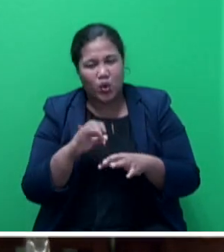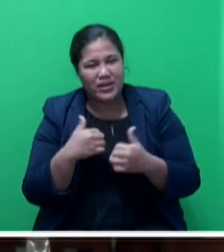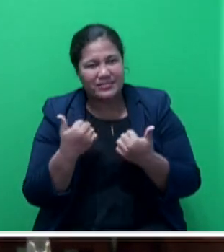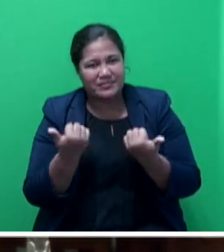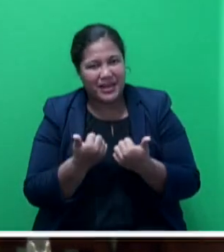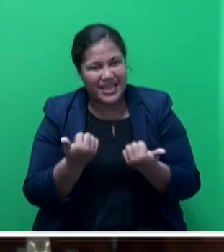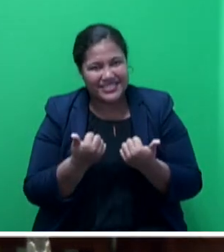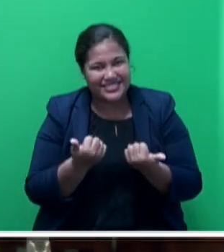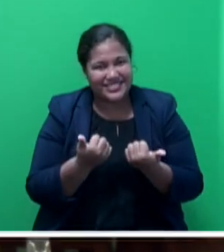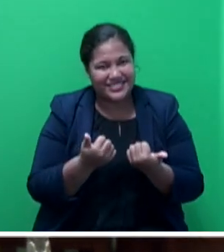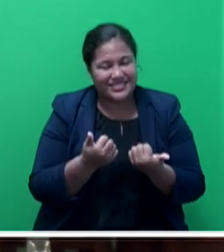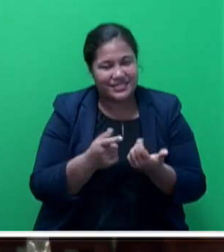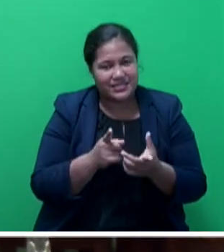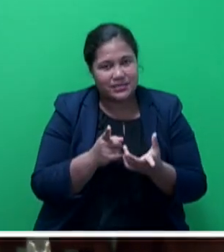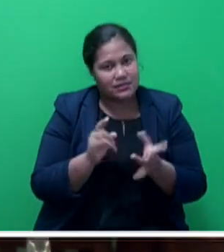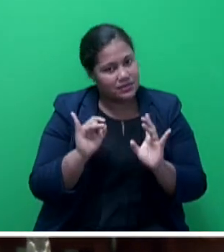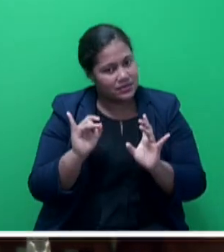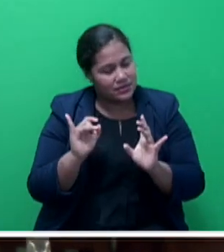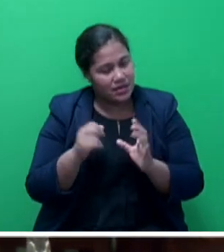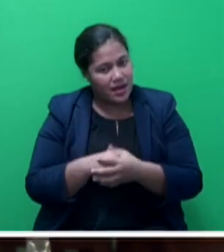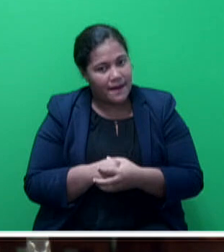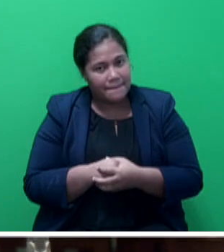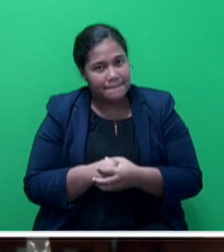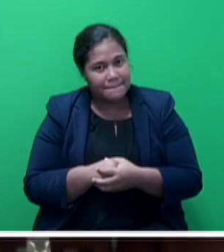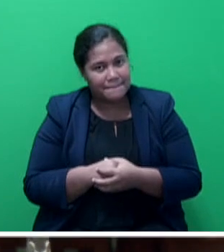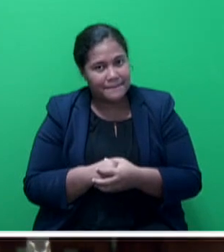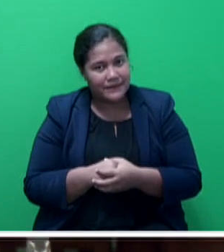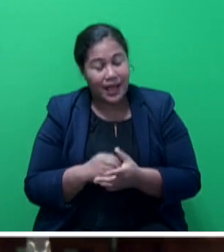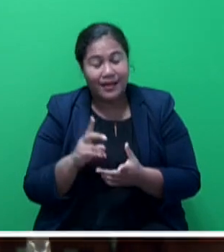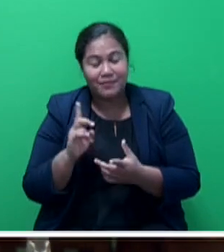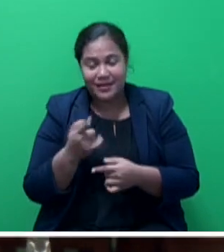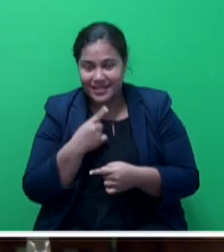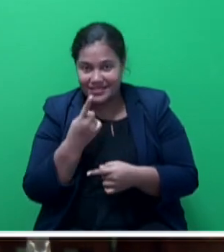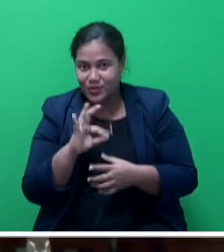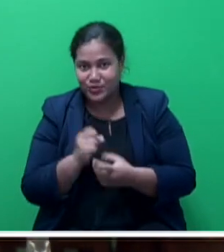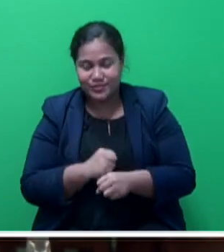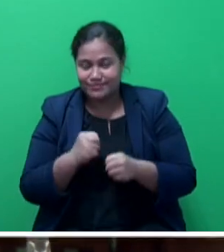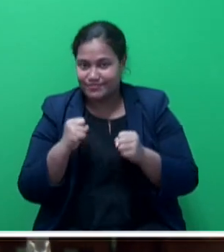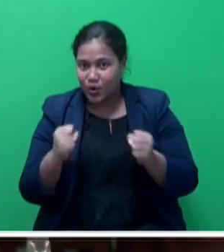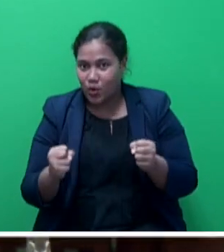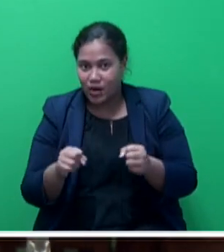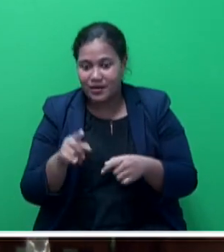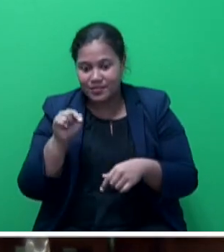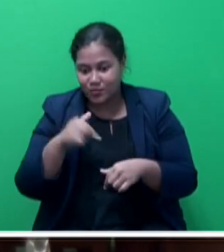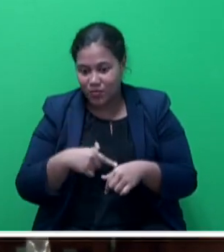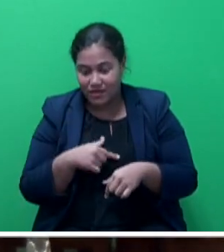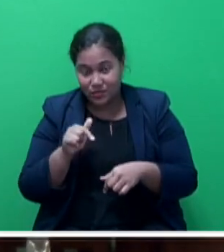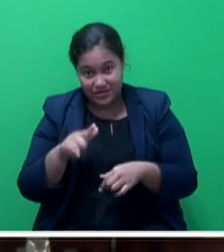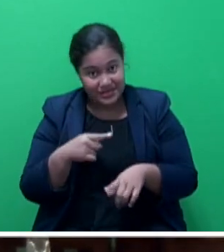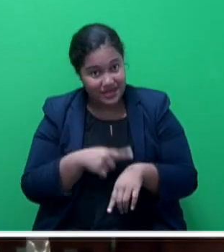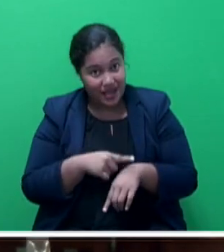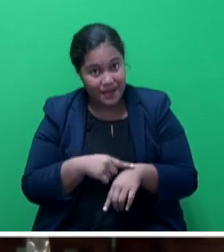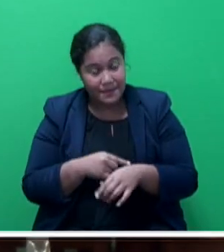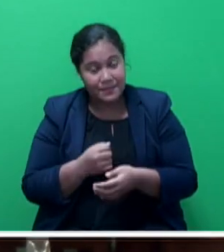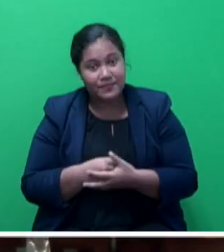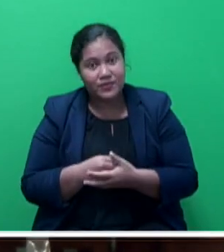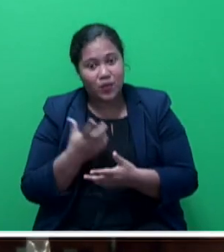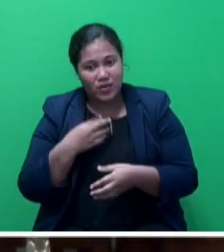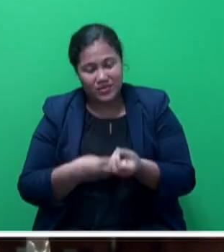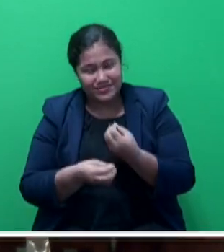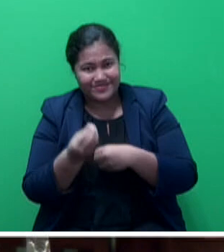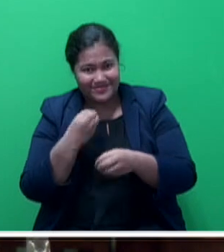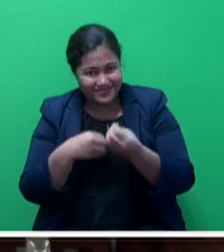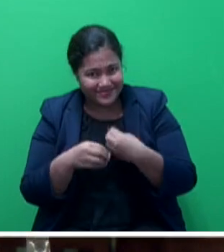Of course, we have said it should be both. And in this point in time, of course, consumption